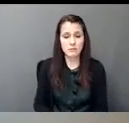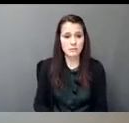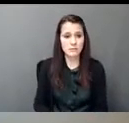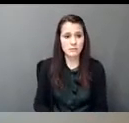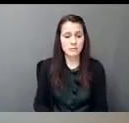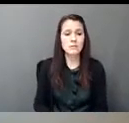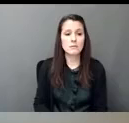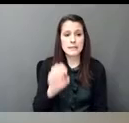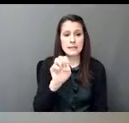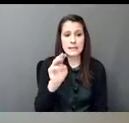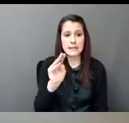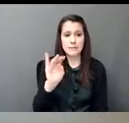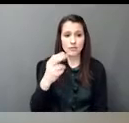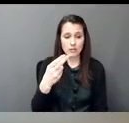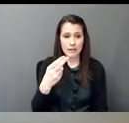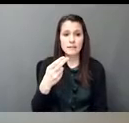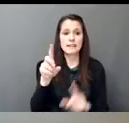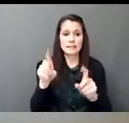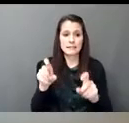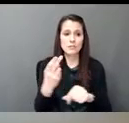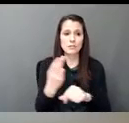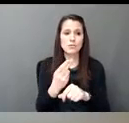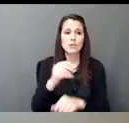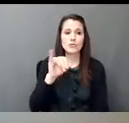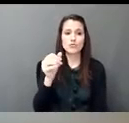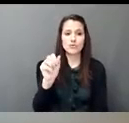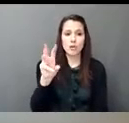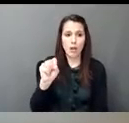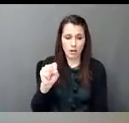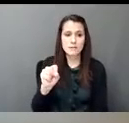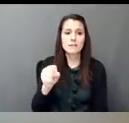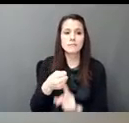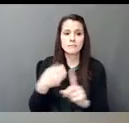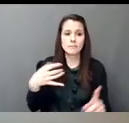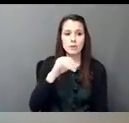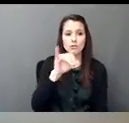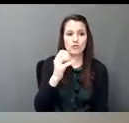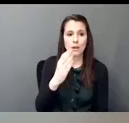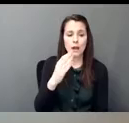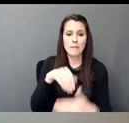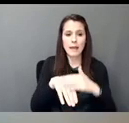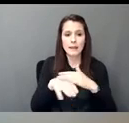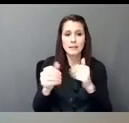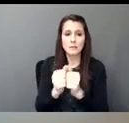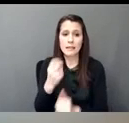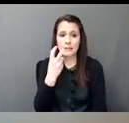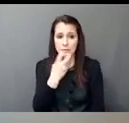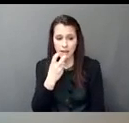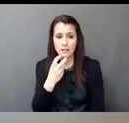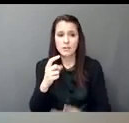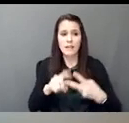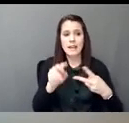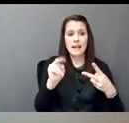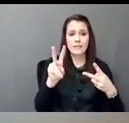eMichigan tests using JAWS, that is Job Access with Speech, and we also use NVDA, non-visual